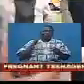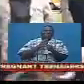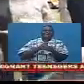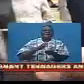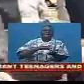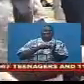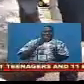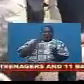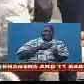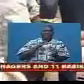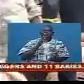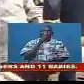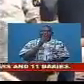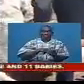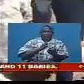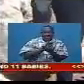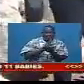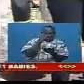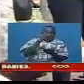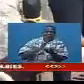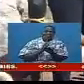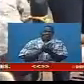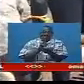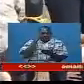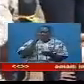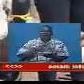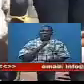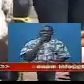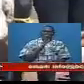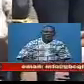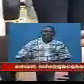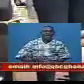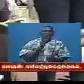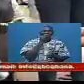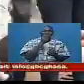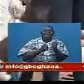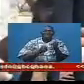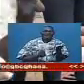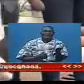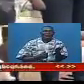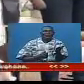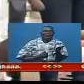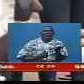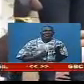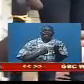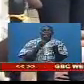her. I'm going to cook for her. I'm going to cook. What kind of food are you going to cook for your mom?